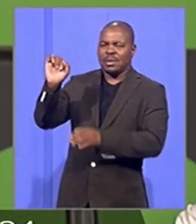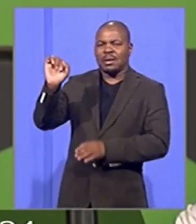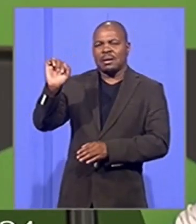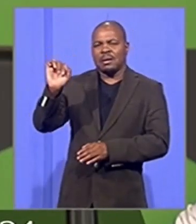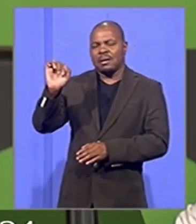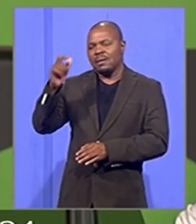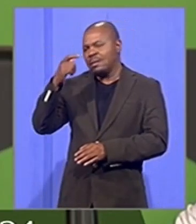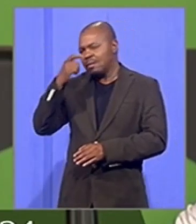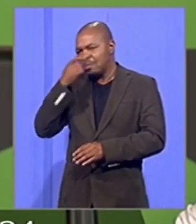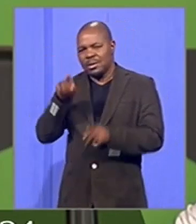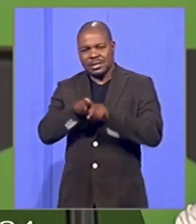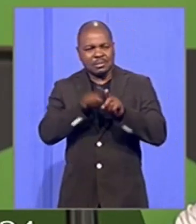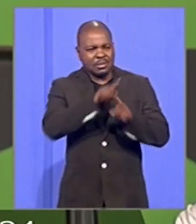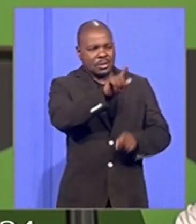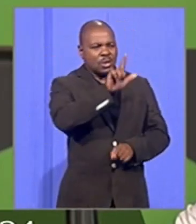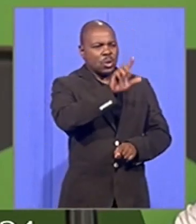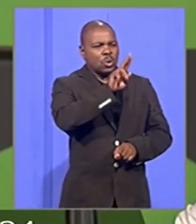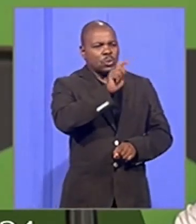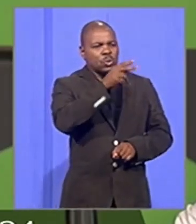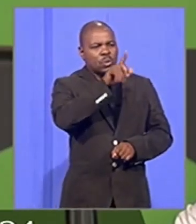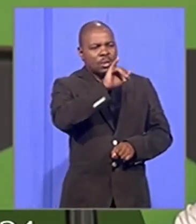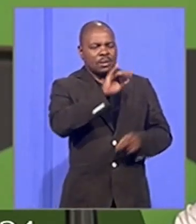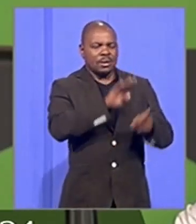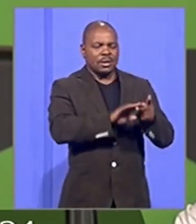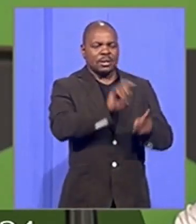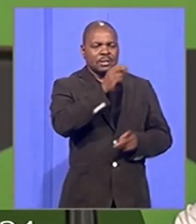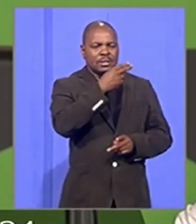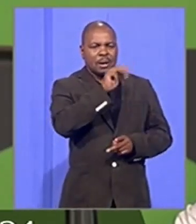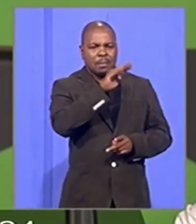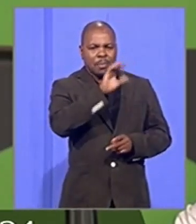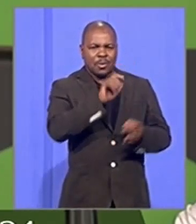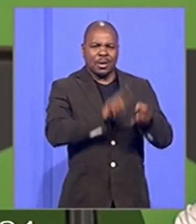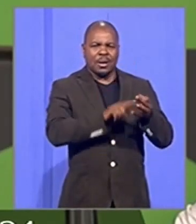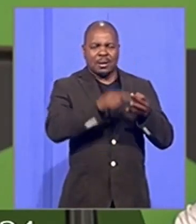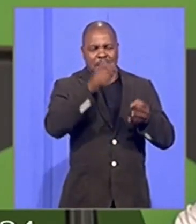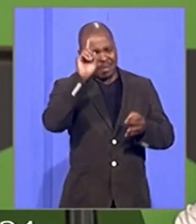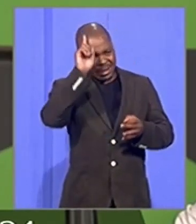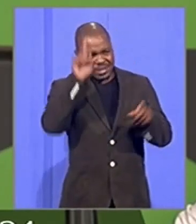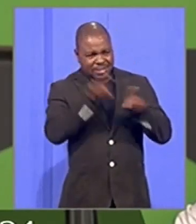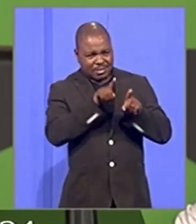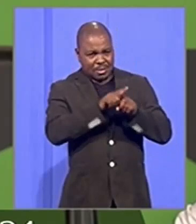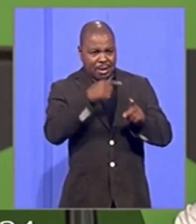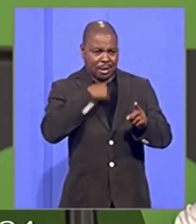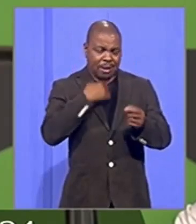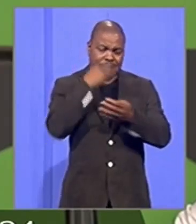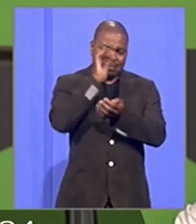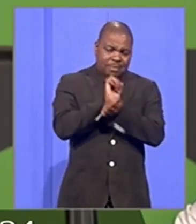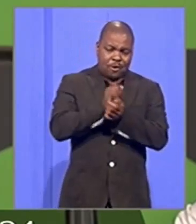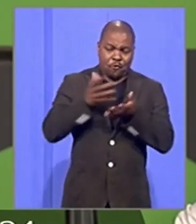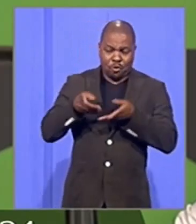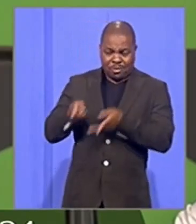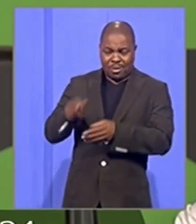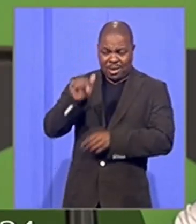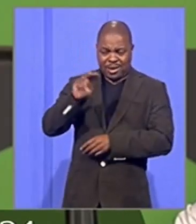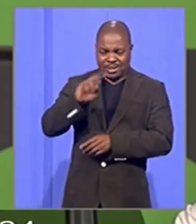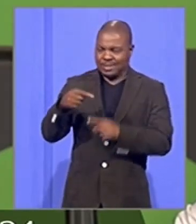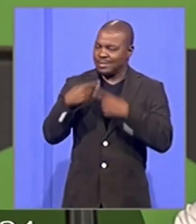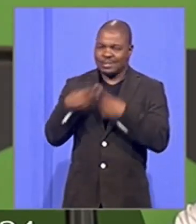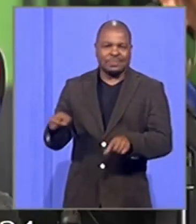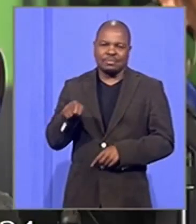Luthuli, Tambo, and Mandela. It is not the ANC that I joined and went to jail for. In this regard, I